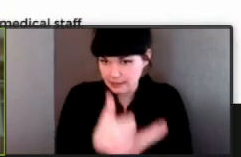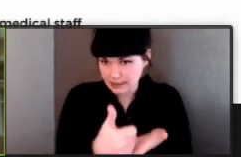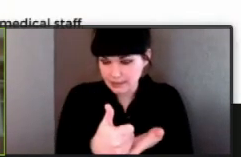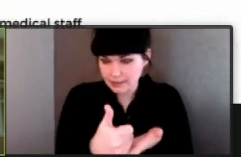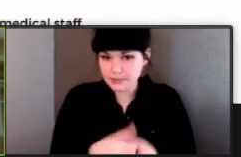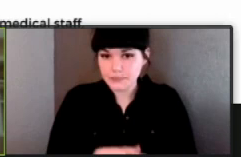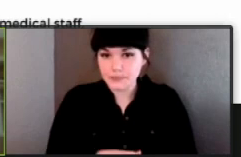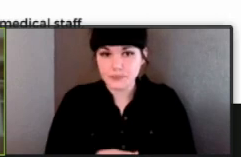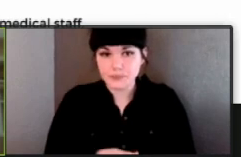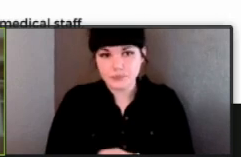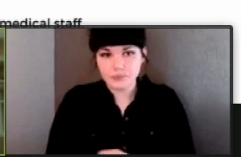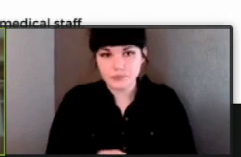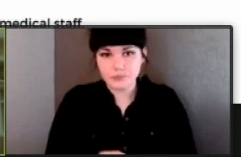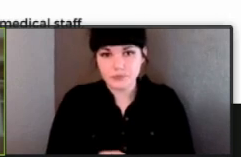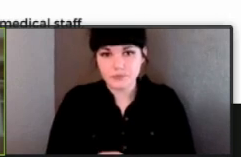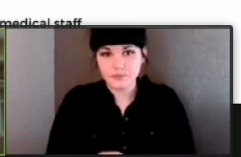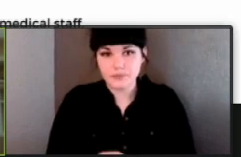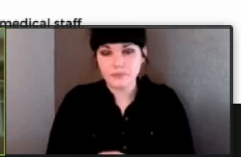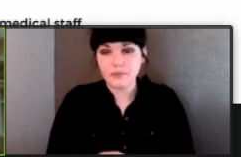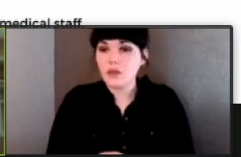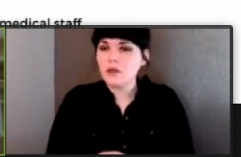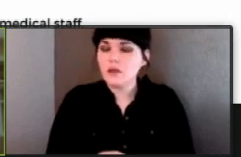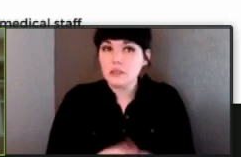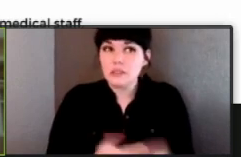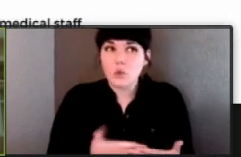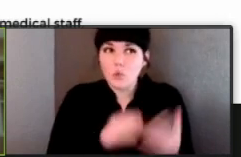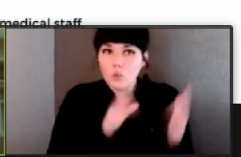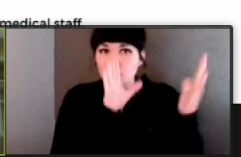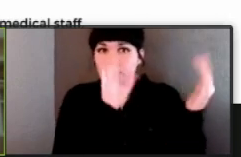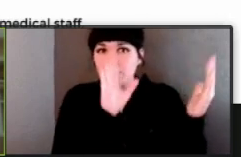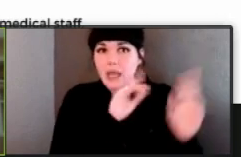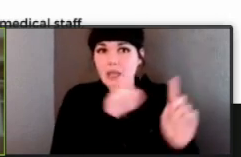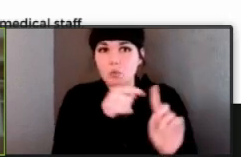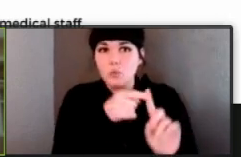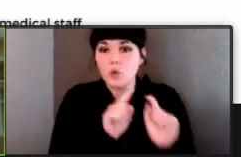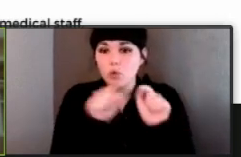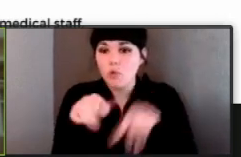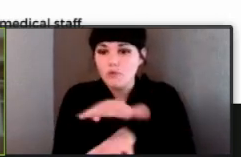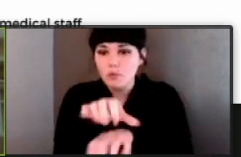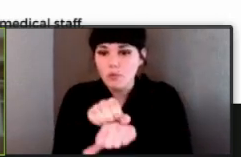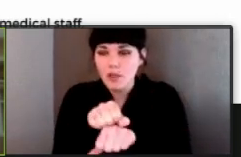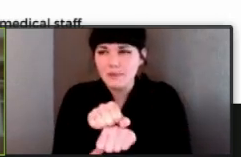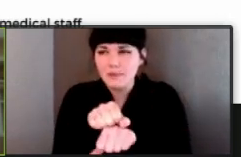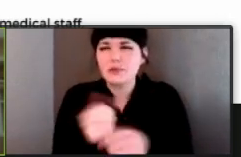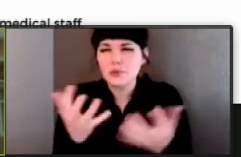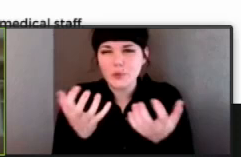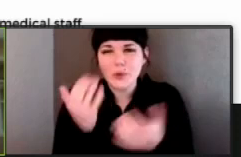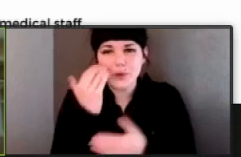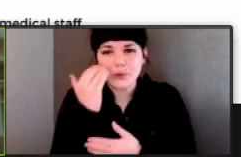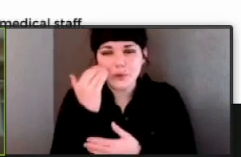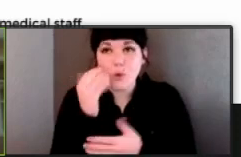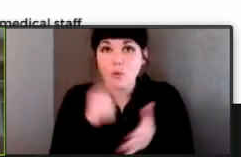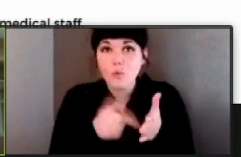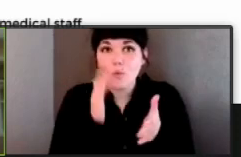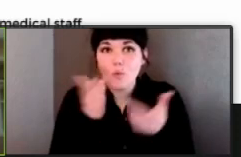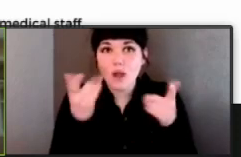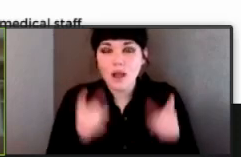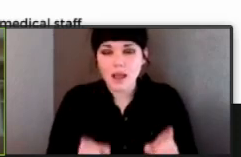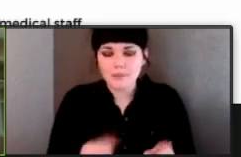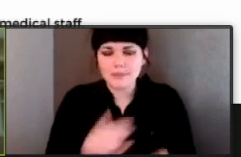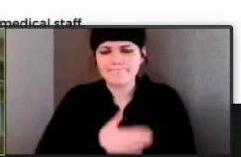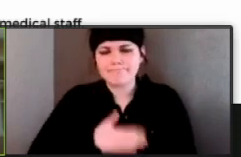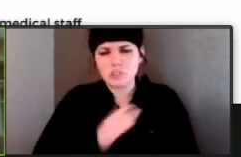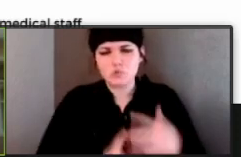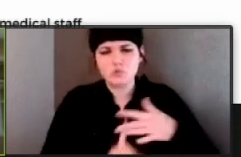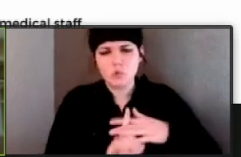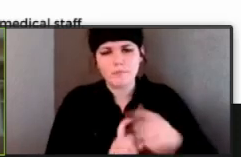And then what to expect on your appointment day. I always like to know what's gonna happen. So please arrive on time if possible. Make sure you have your